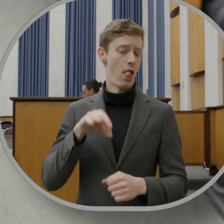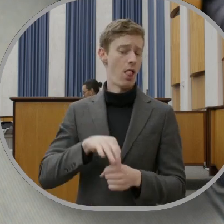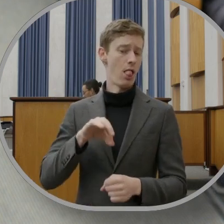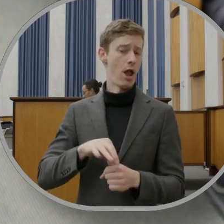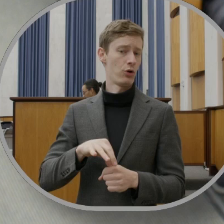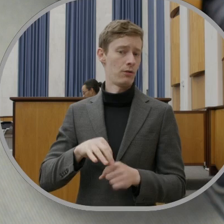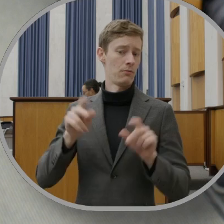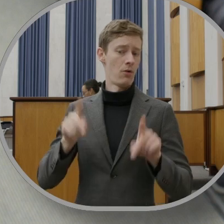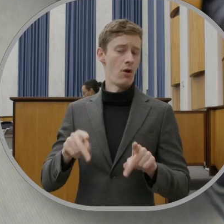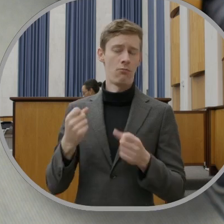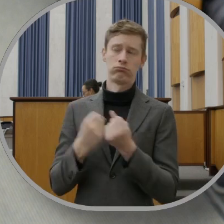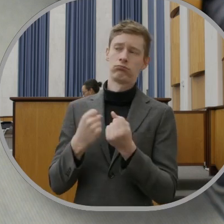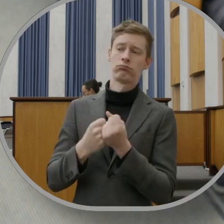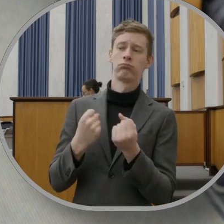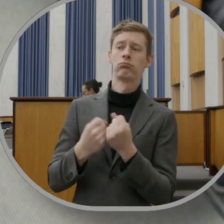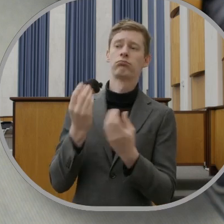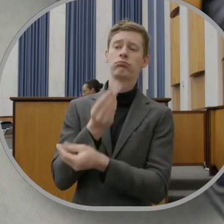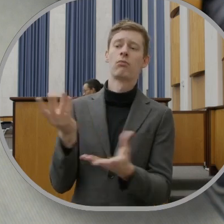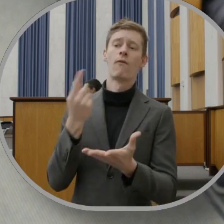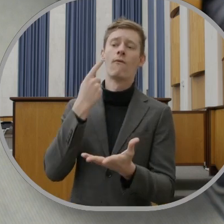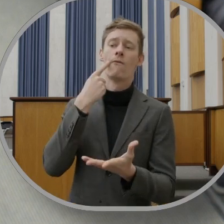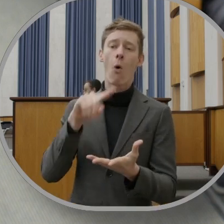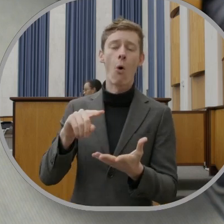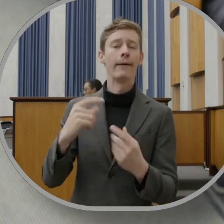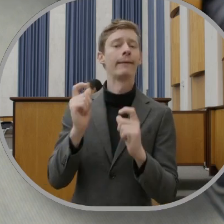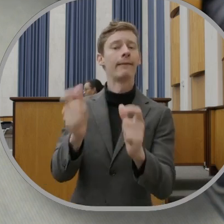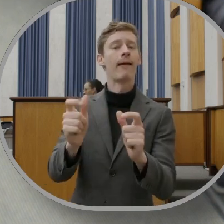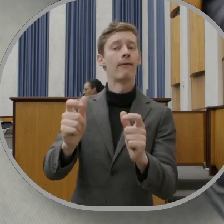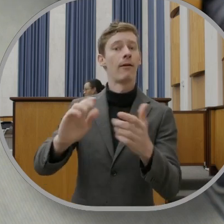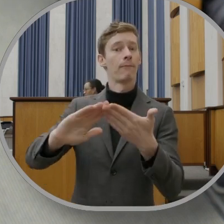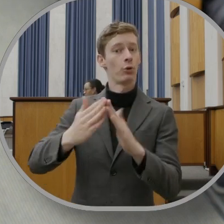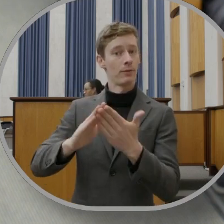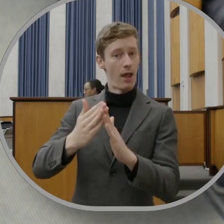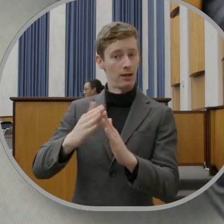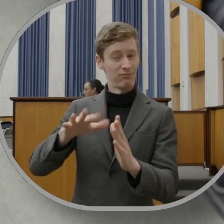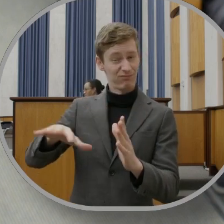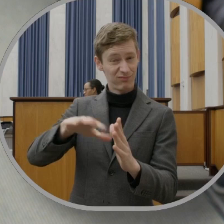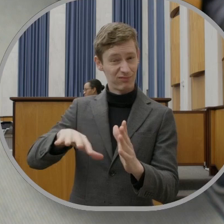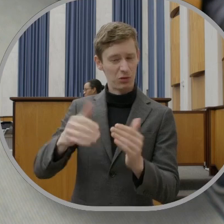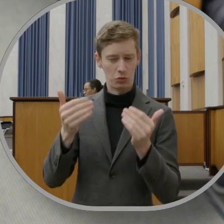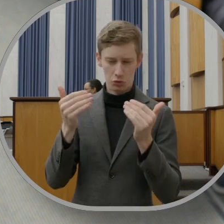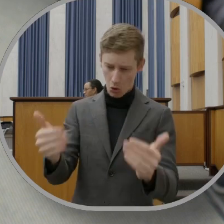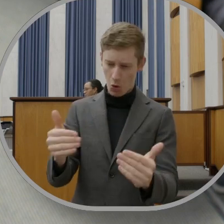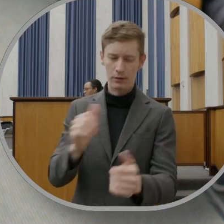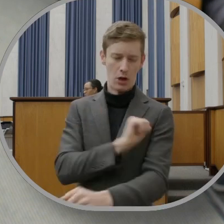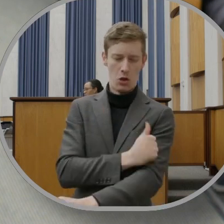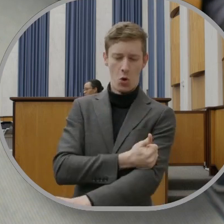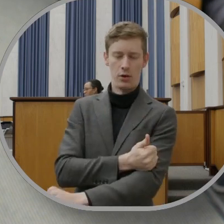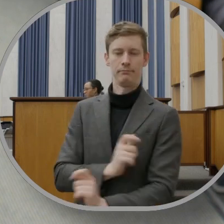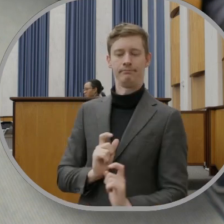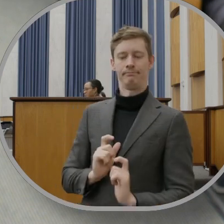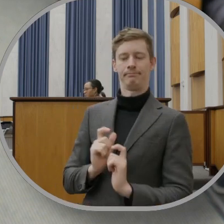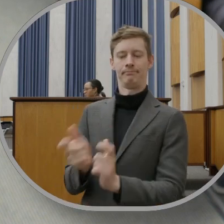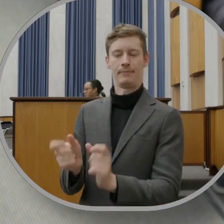for the Commonwealth of Virginia to give municipalities the authority to move forward with collective bargaining. And as you